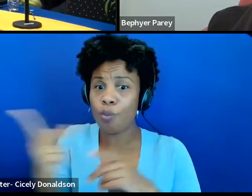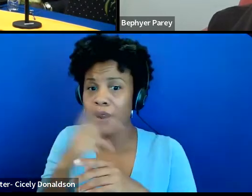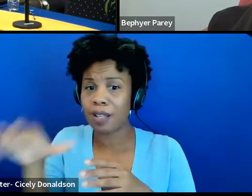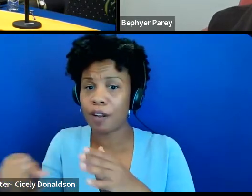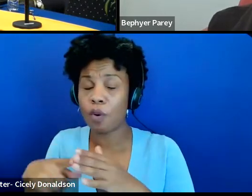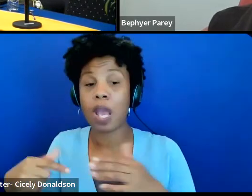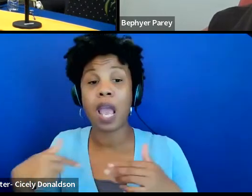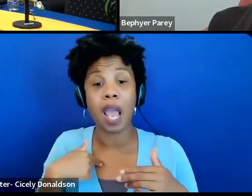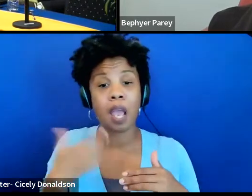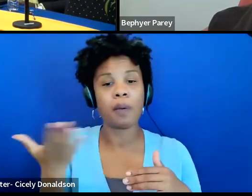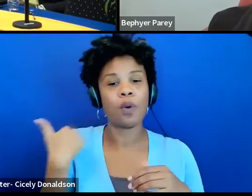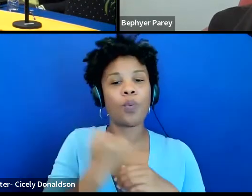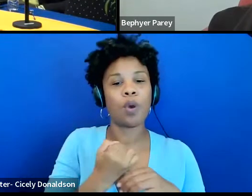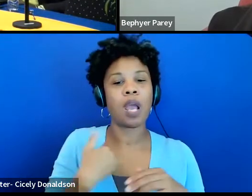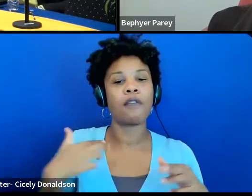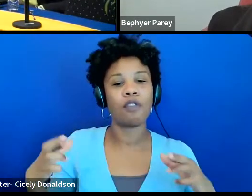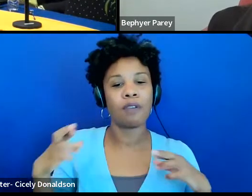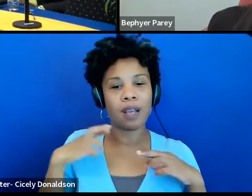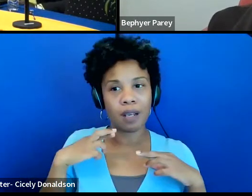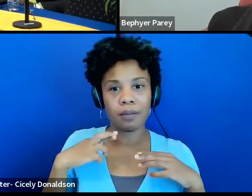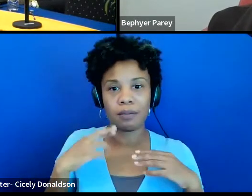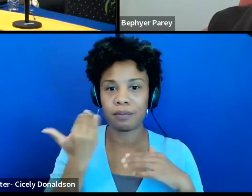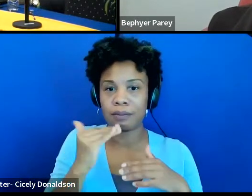retiree. And